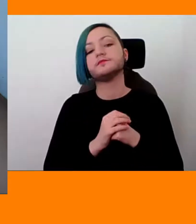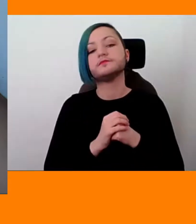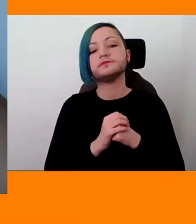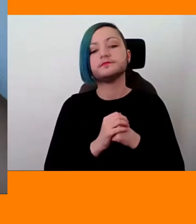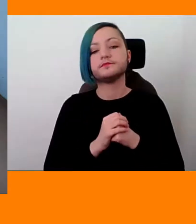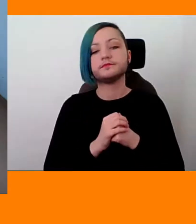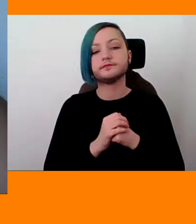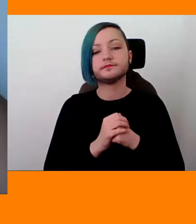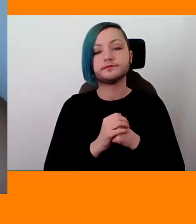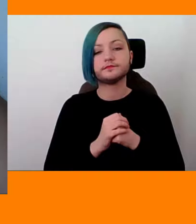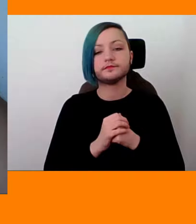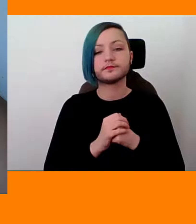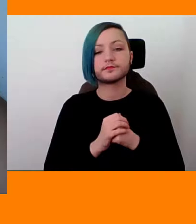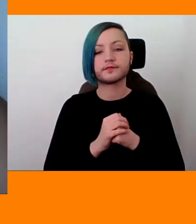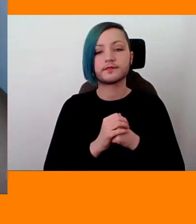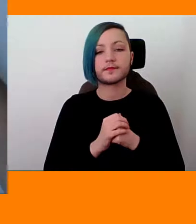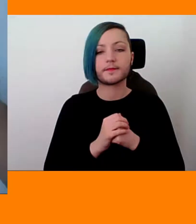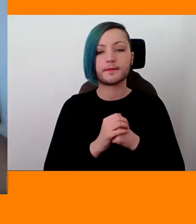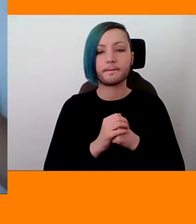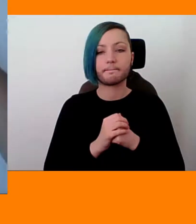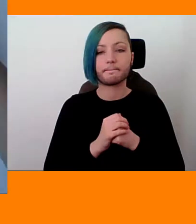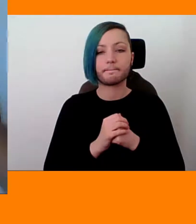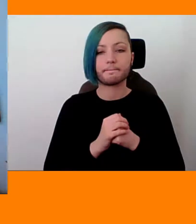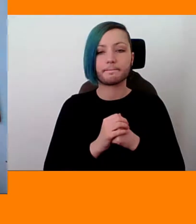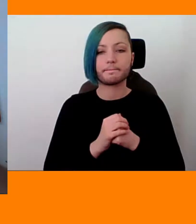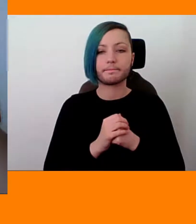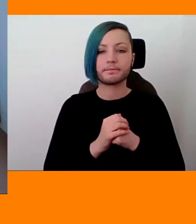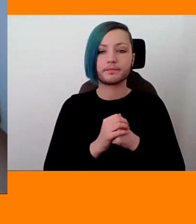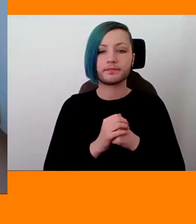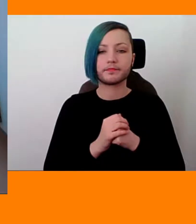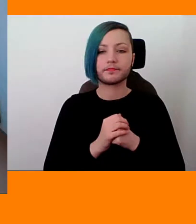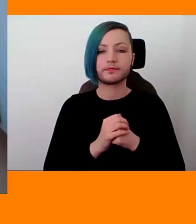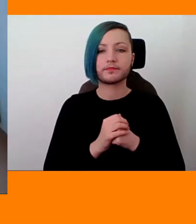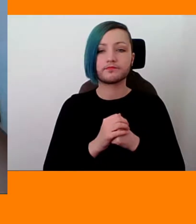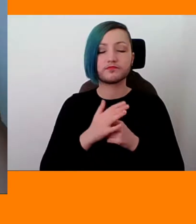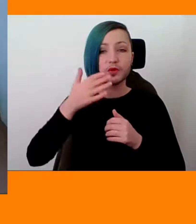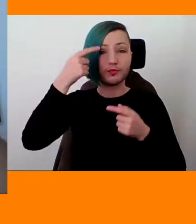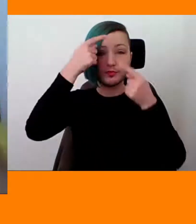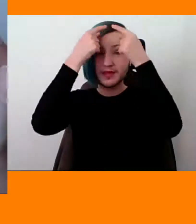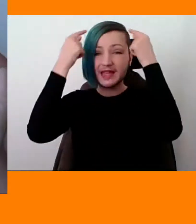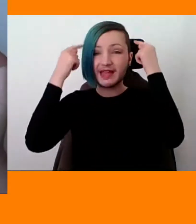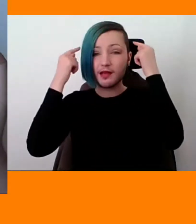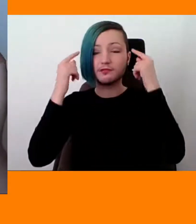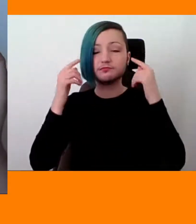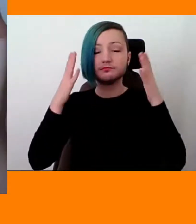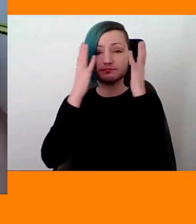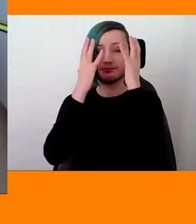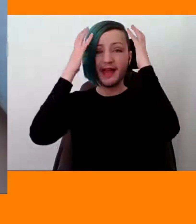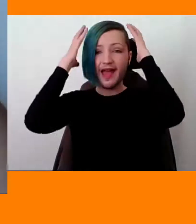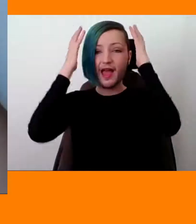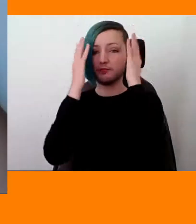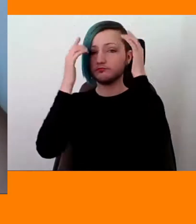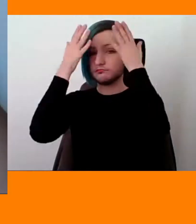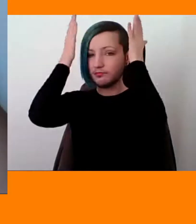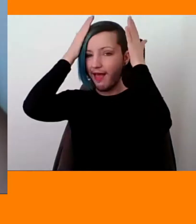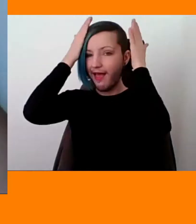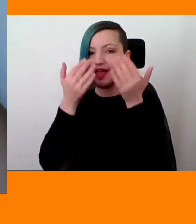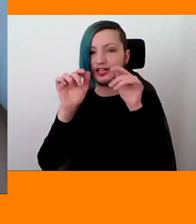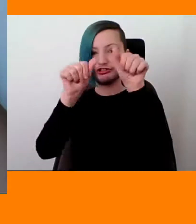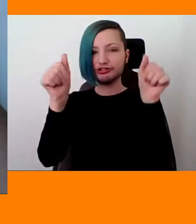You can curve some of your flicks there because your hair isn't going to be completely straight here, obviously because of the curve of the head.